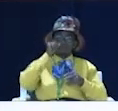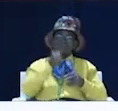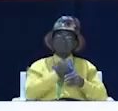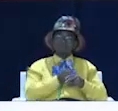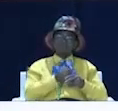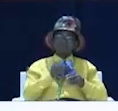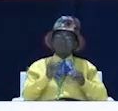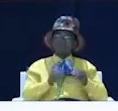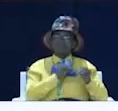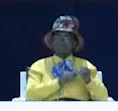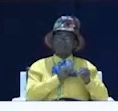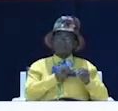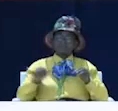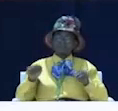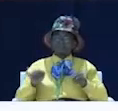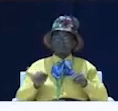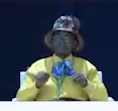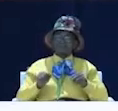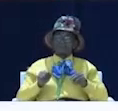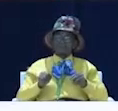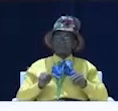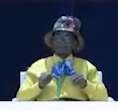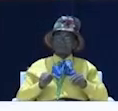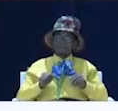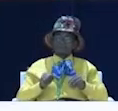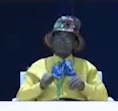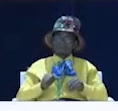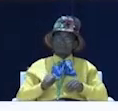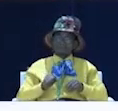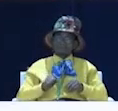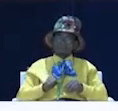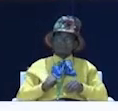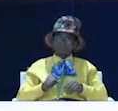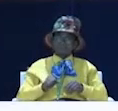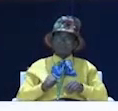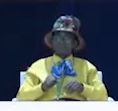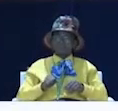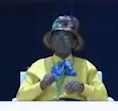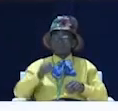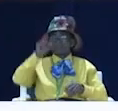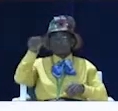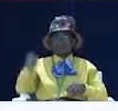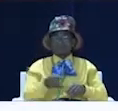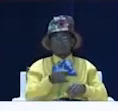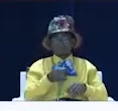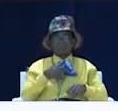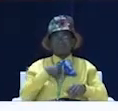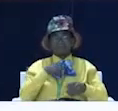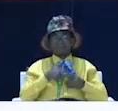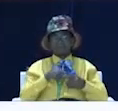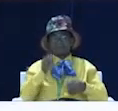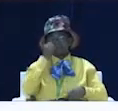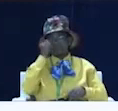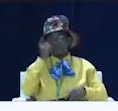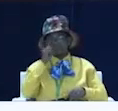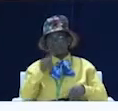put a bit of pressure on me that I should come to his house to eat. So I said, all right. So I went.